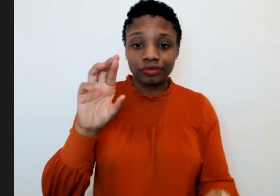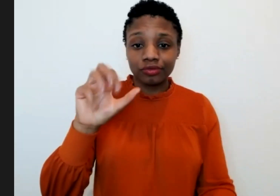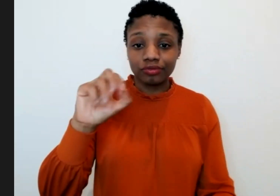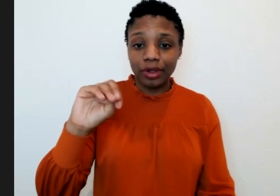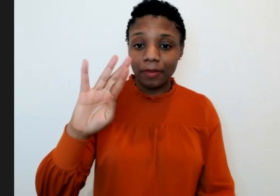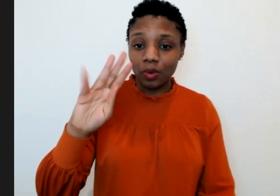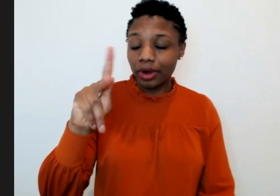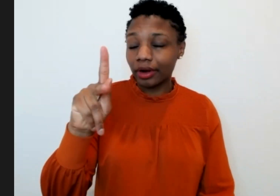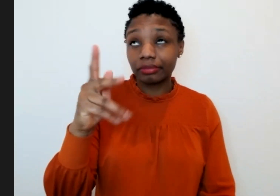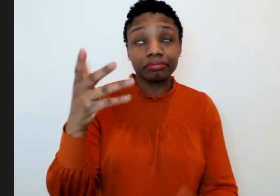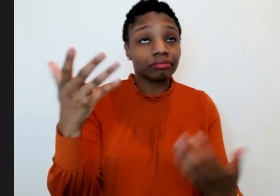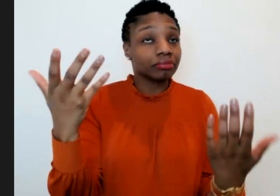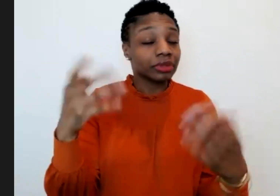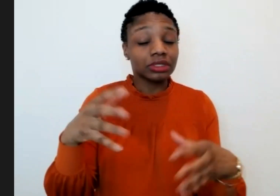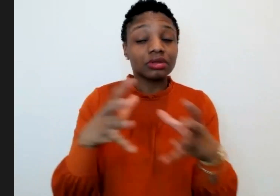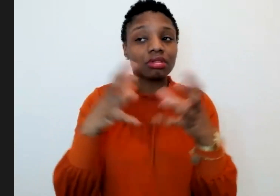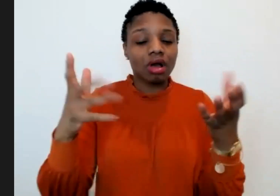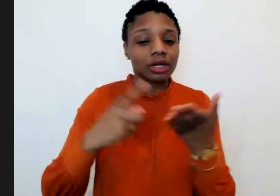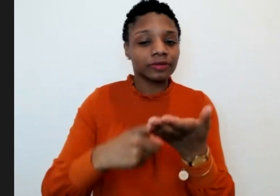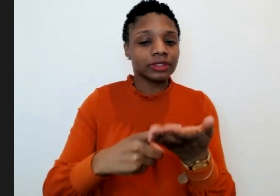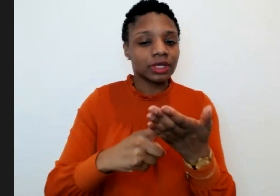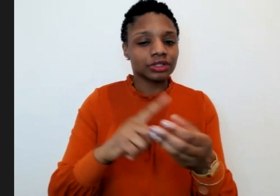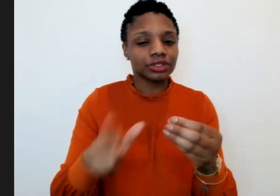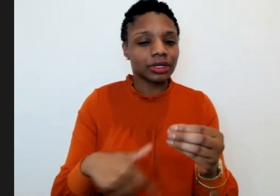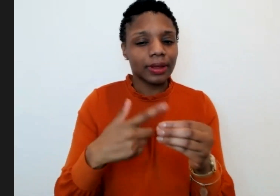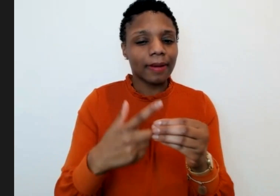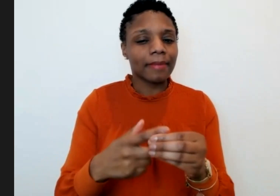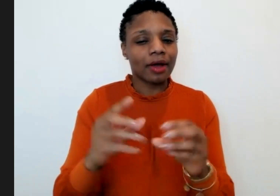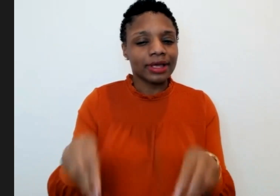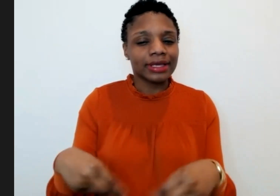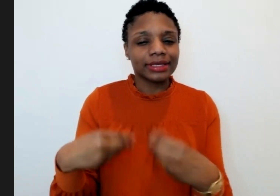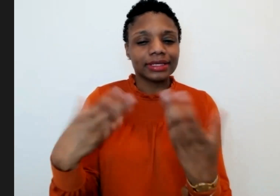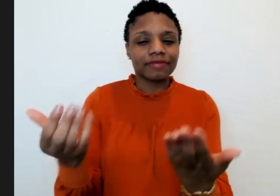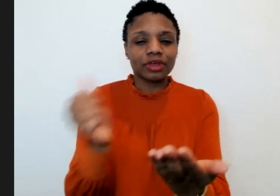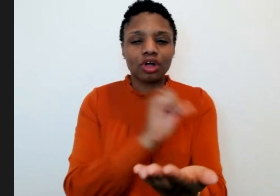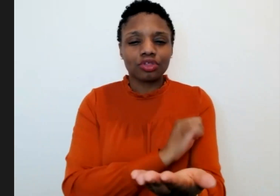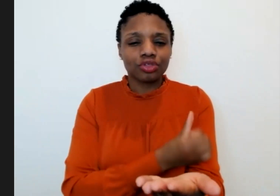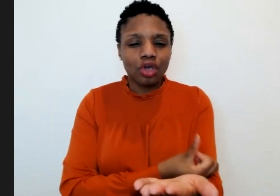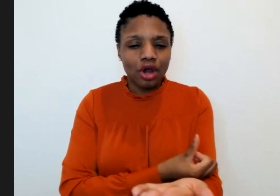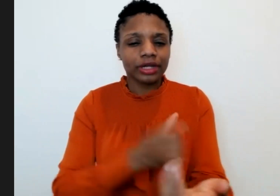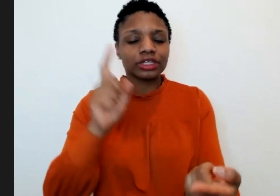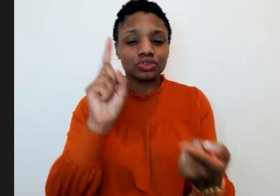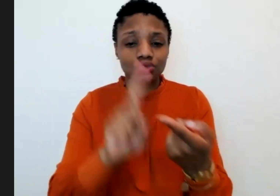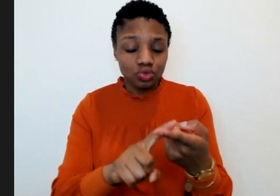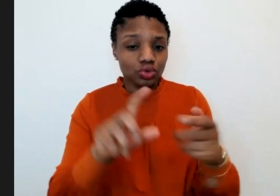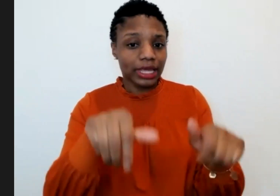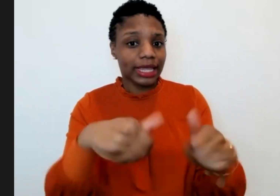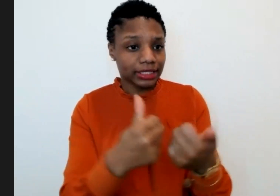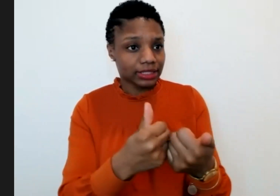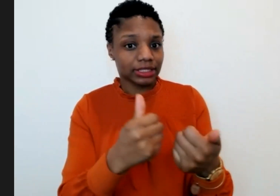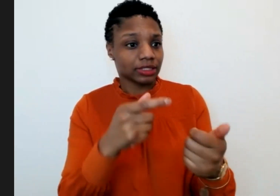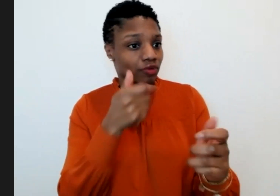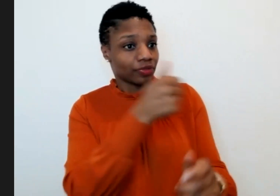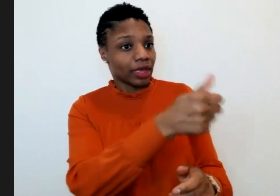there's a lot of discussion about giving authority to whatever agency is entrusted with this to develop a